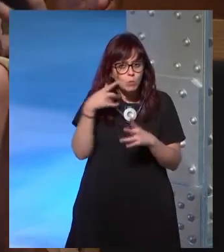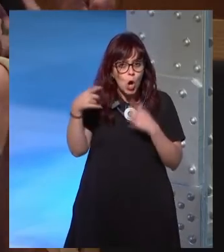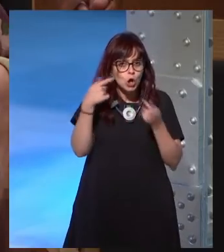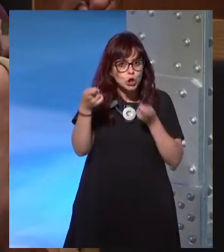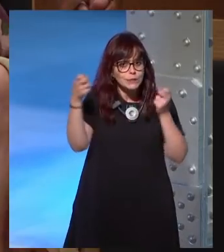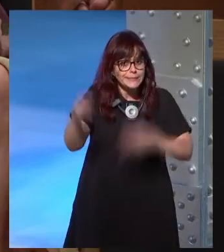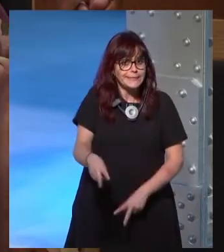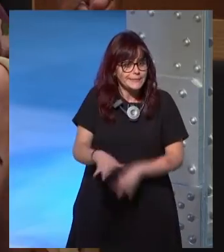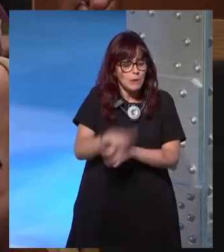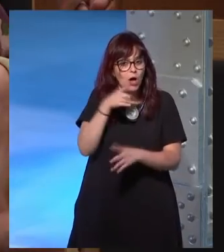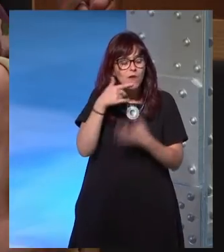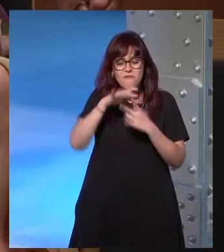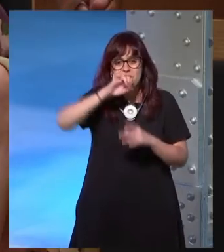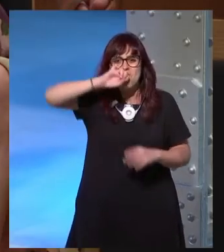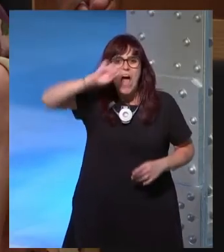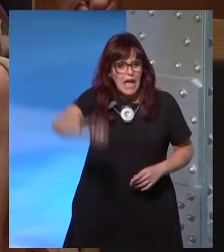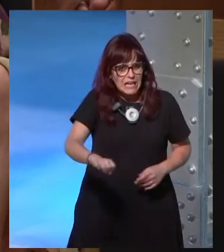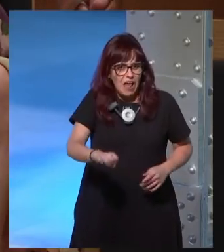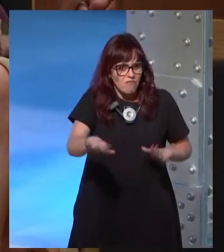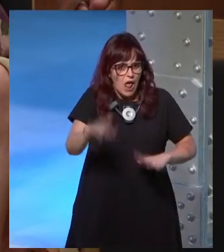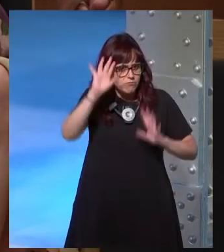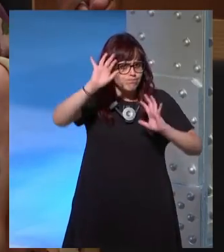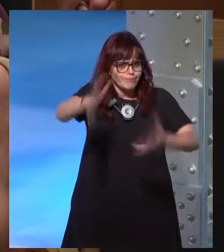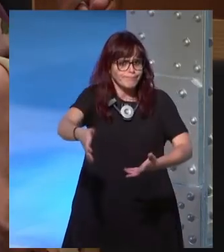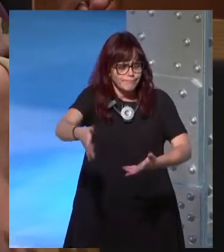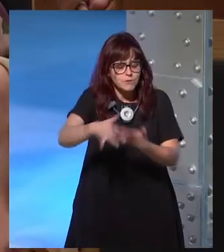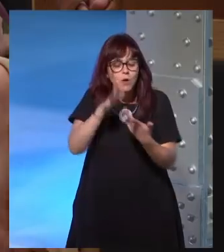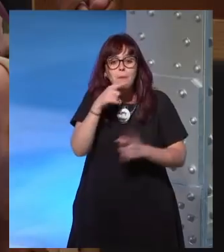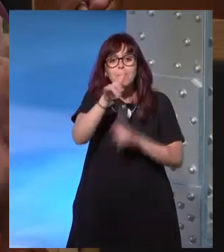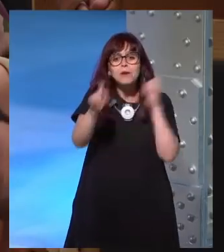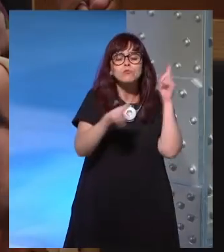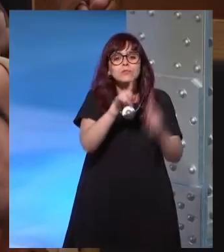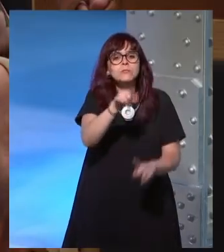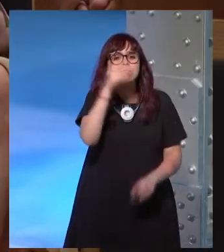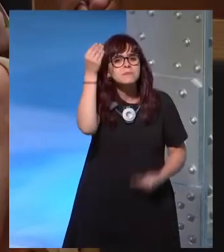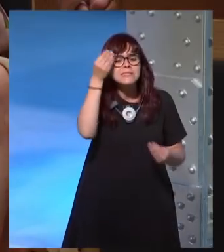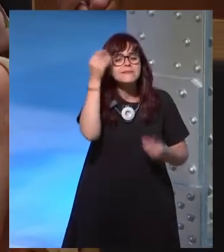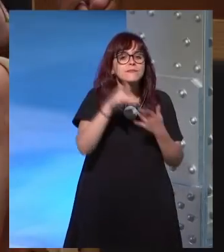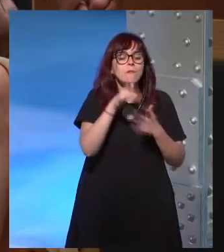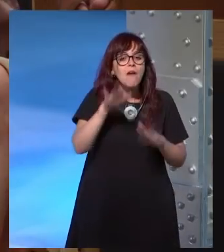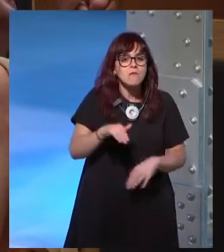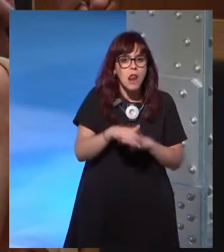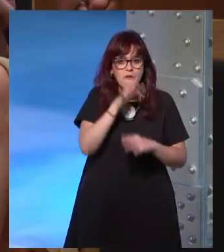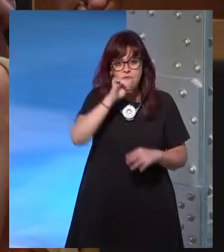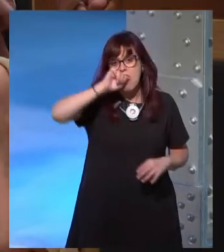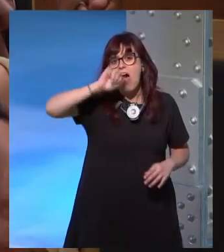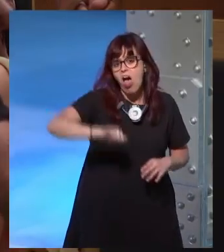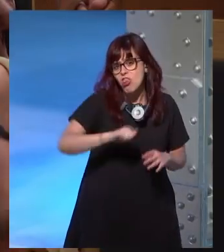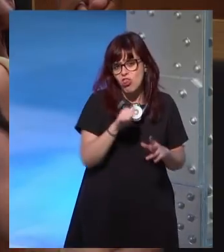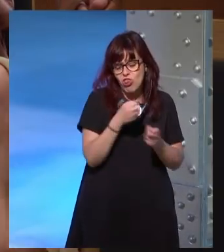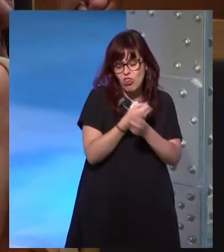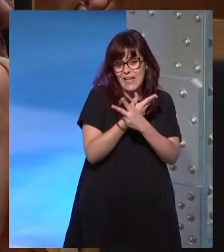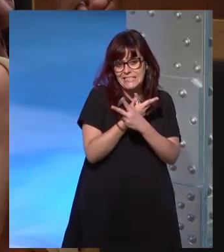leave Instagram, I think, due to the fans' harassment.